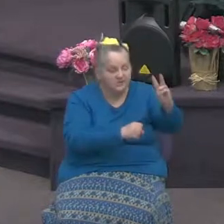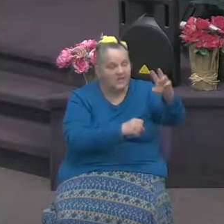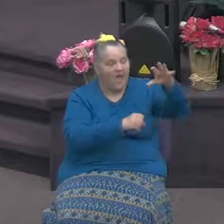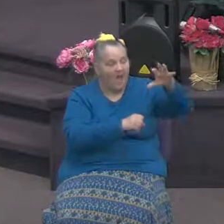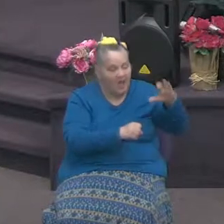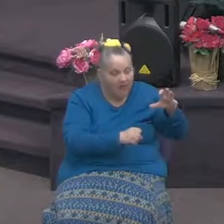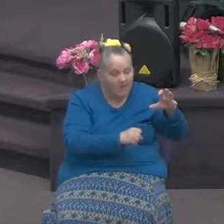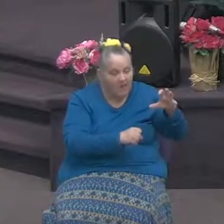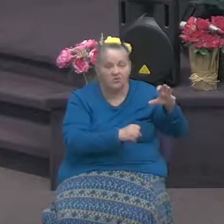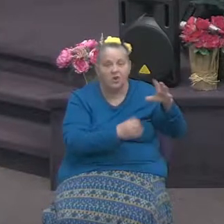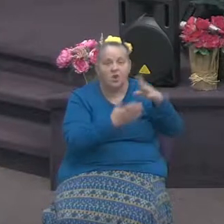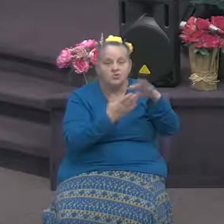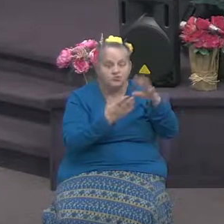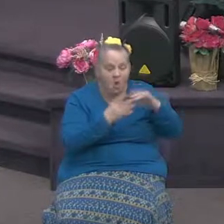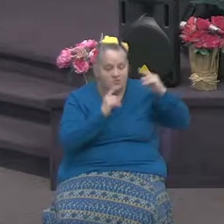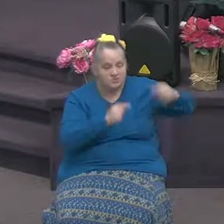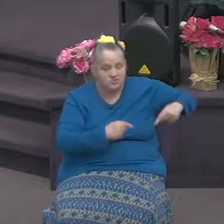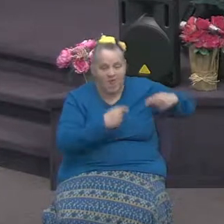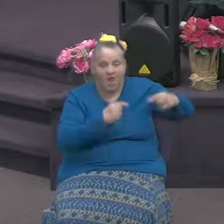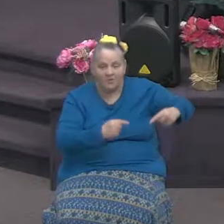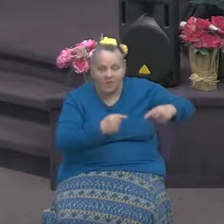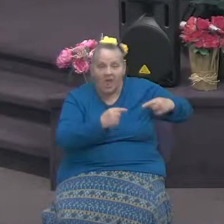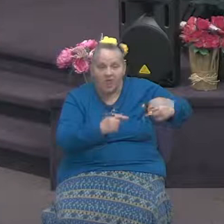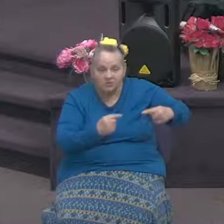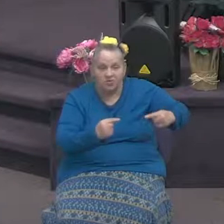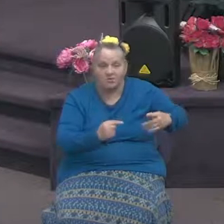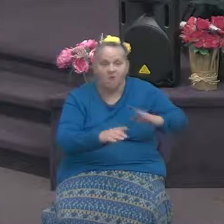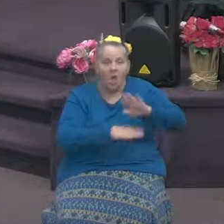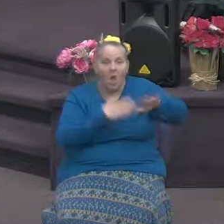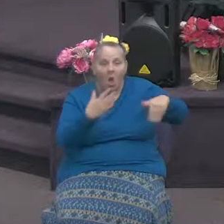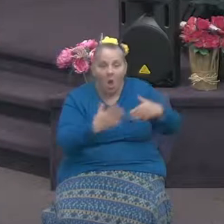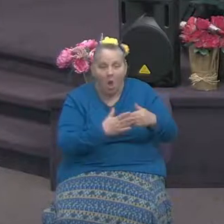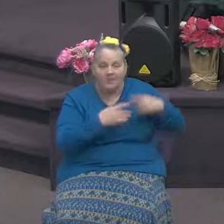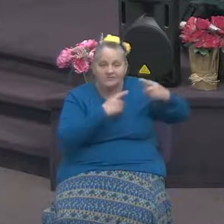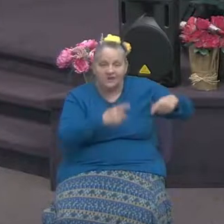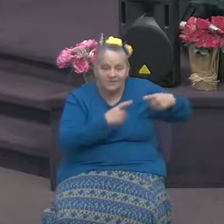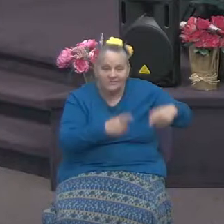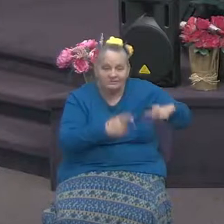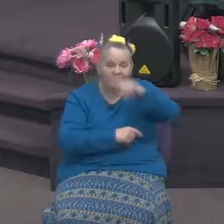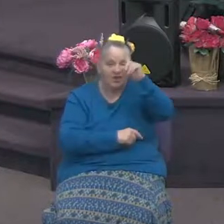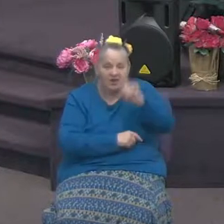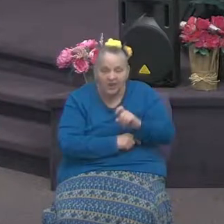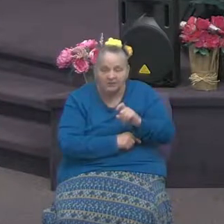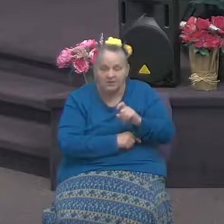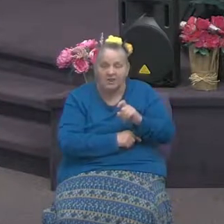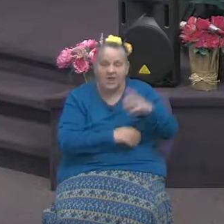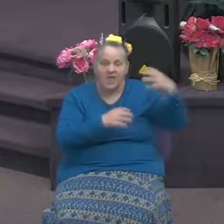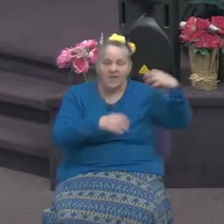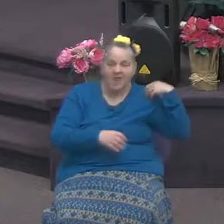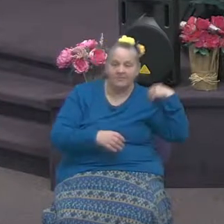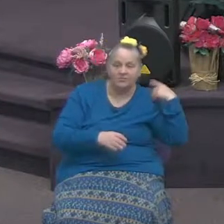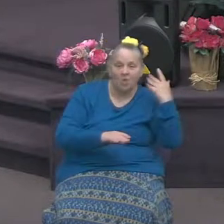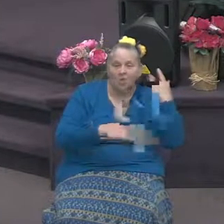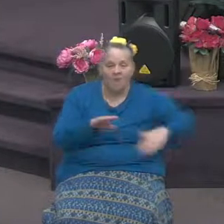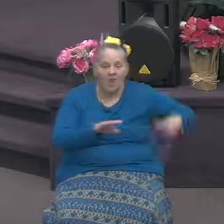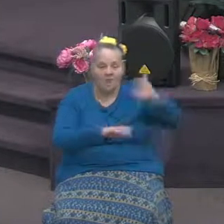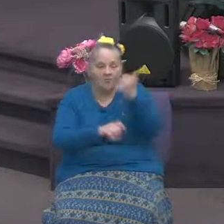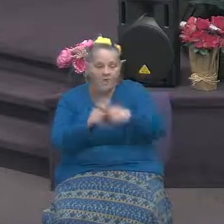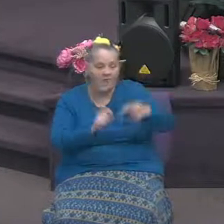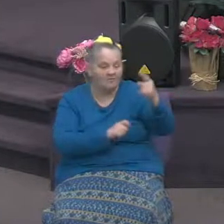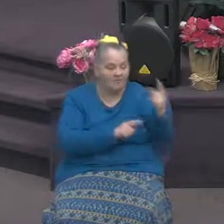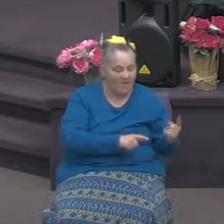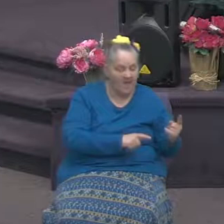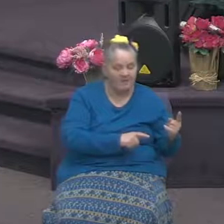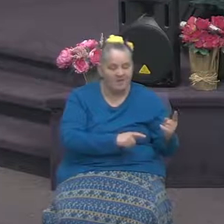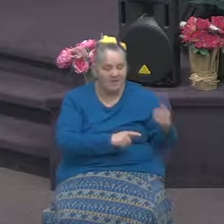600 choice chariots and all the chariots of Egypt and captains over every one of them.